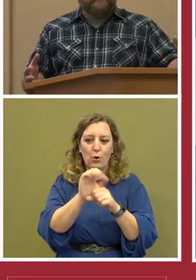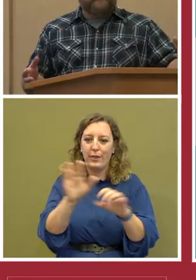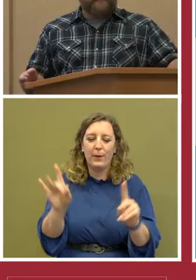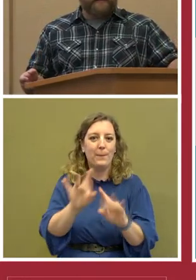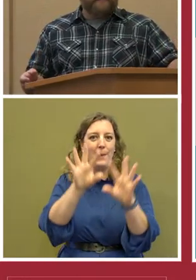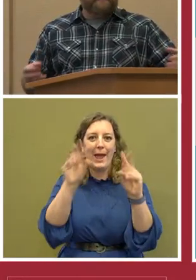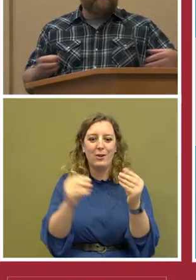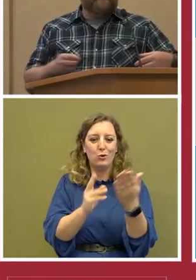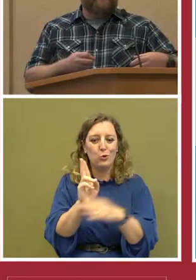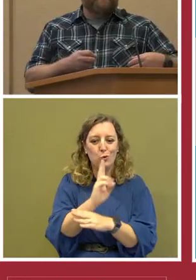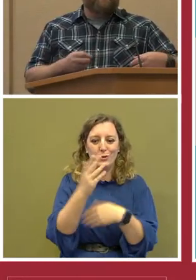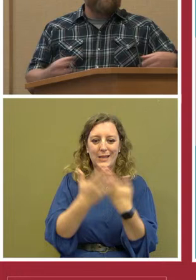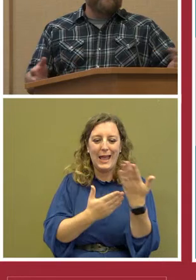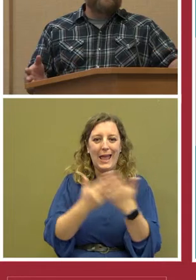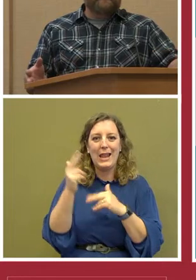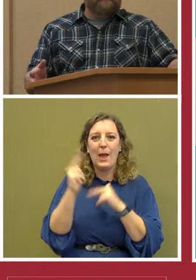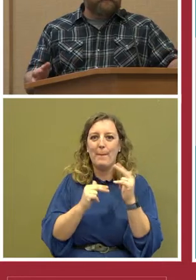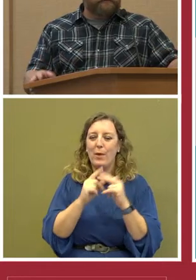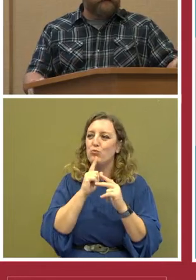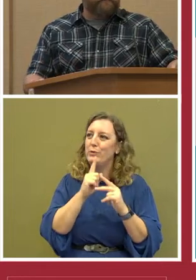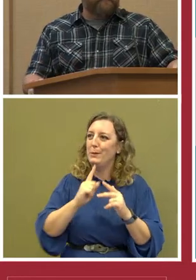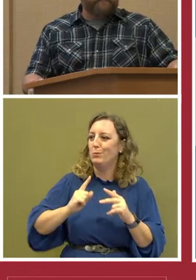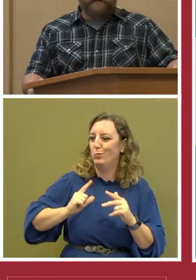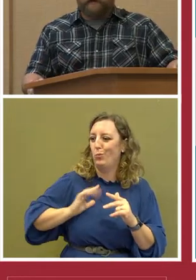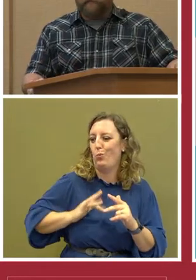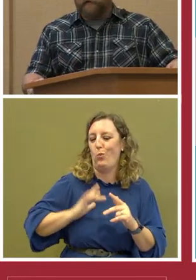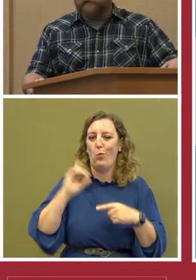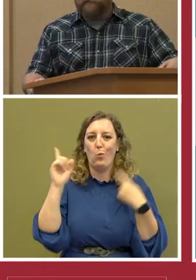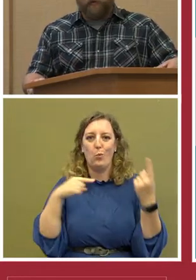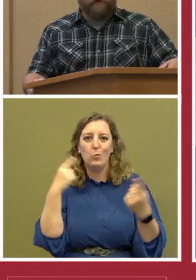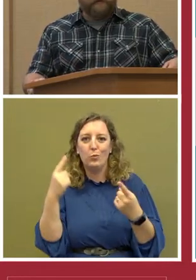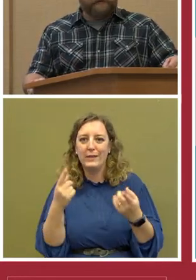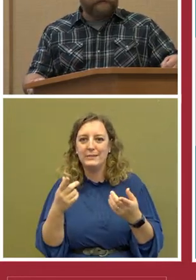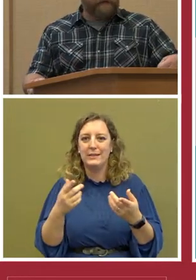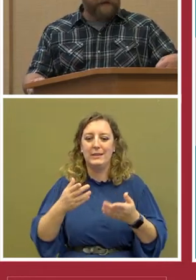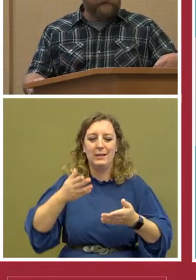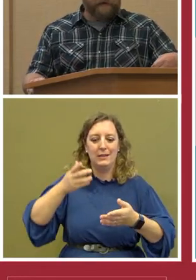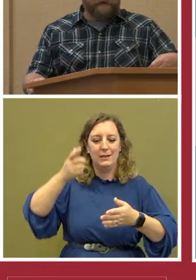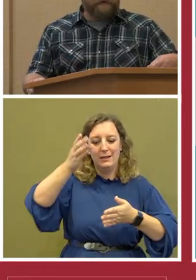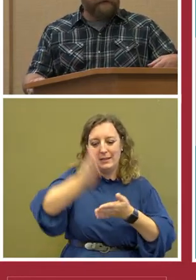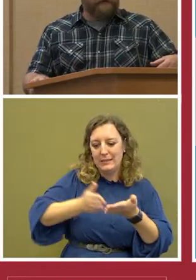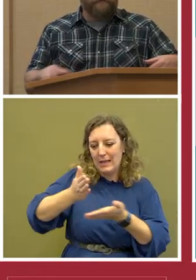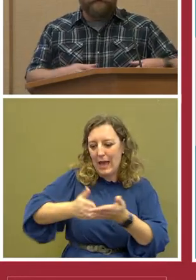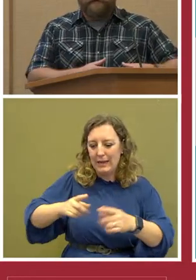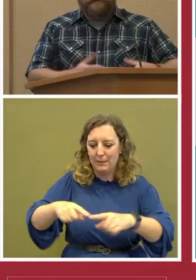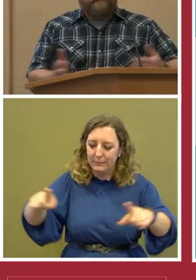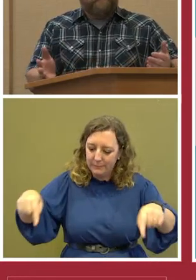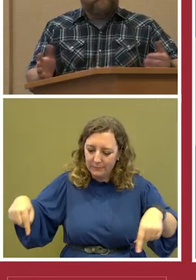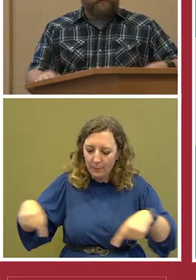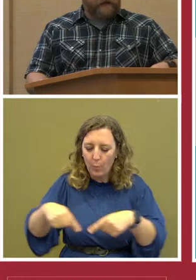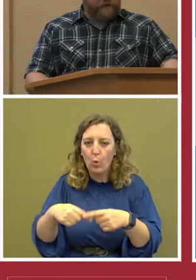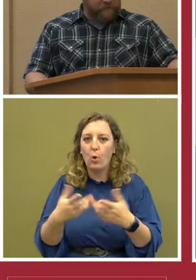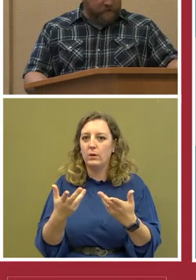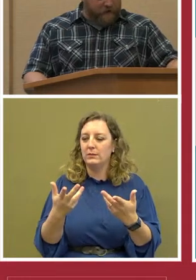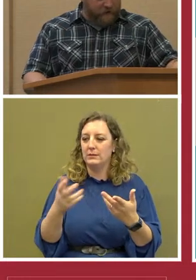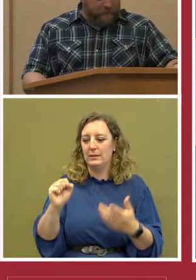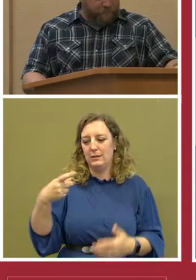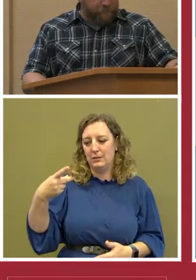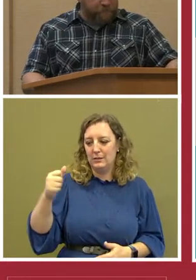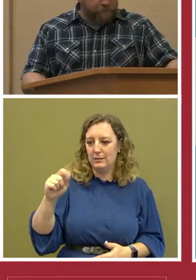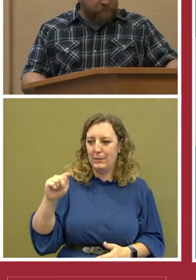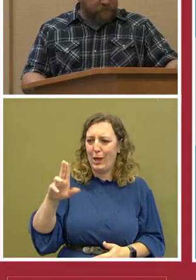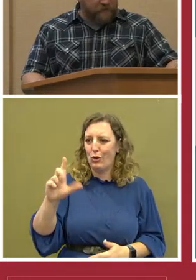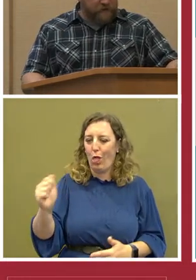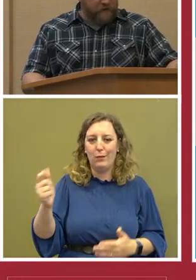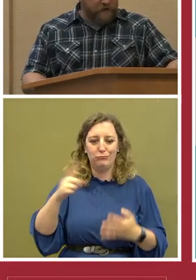and they get to use their hands and build crazy cool stuff, from cutting boards to spatulas to you name it.